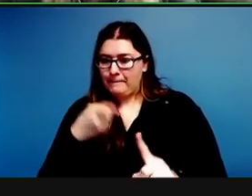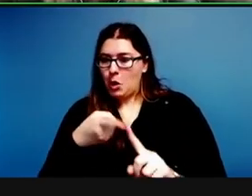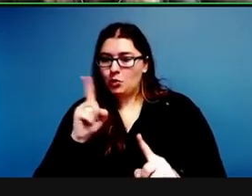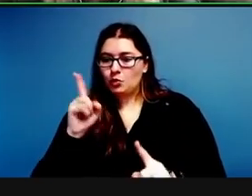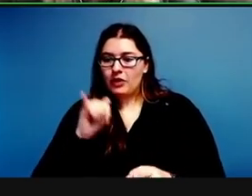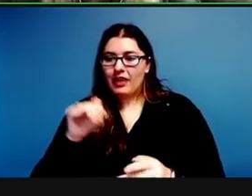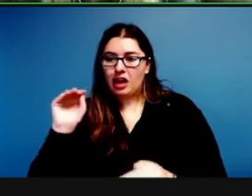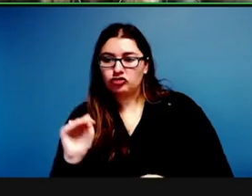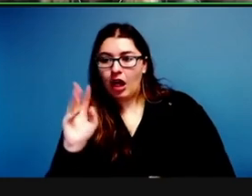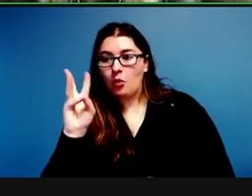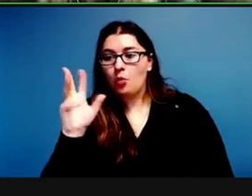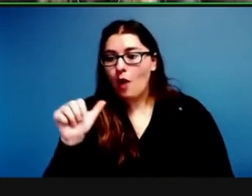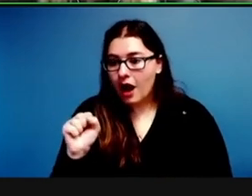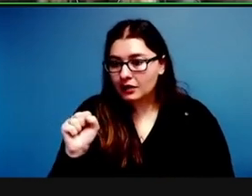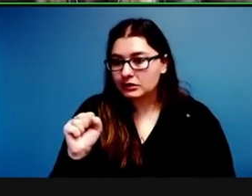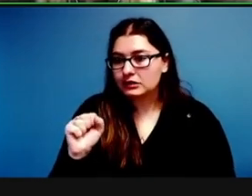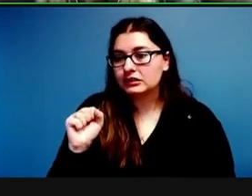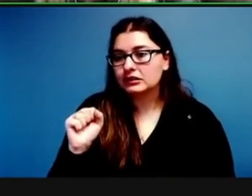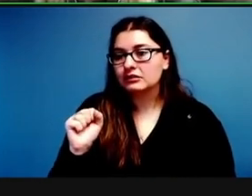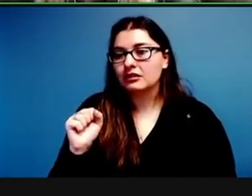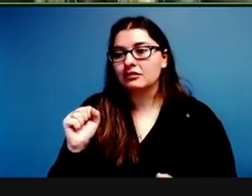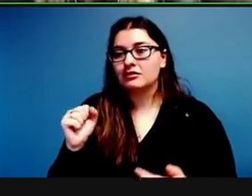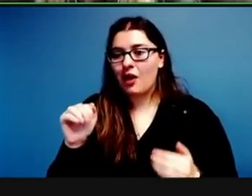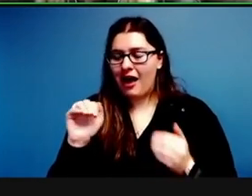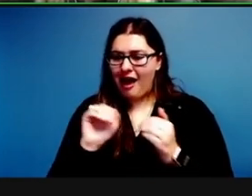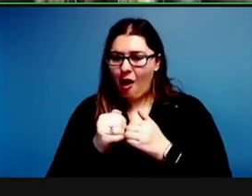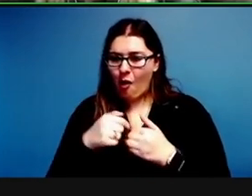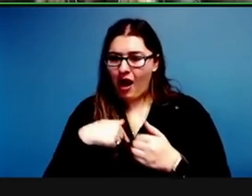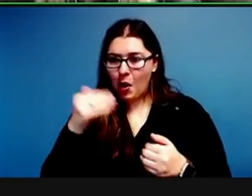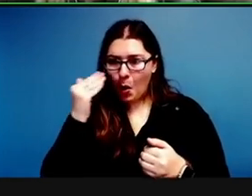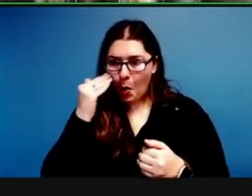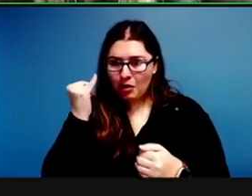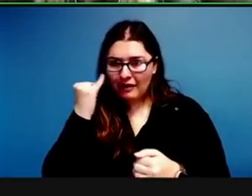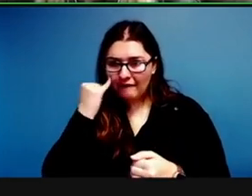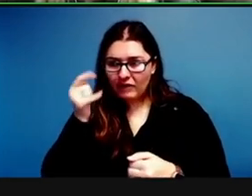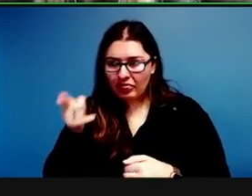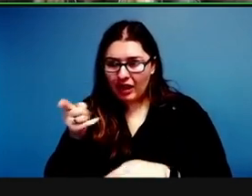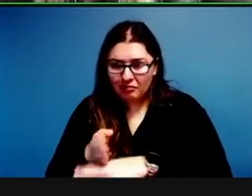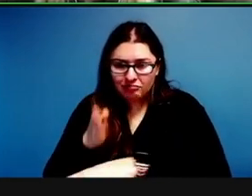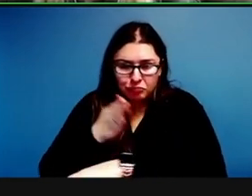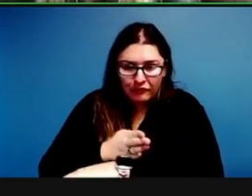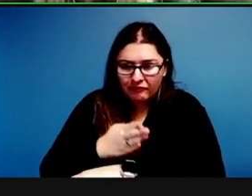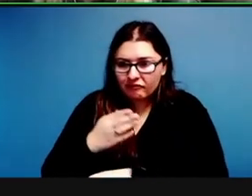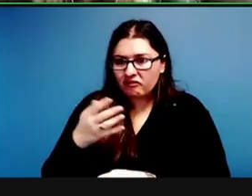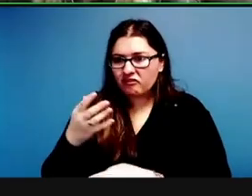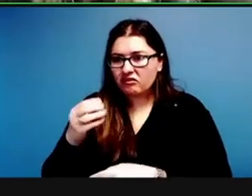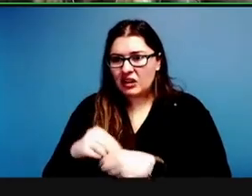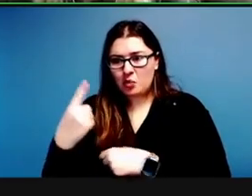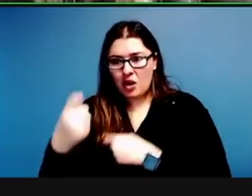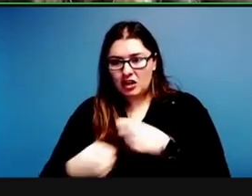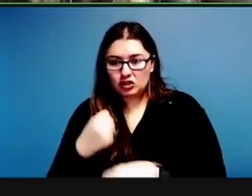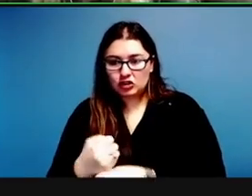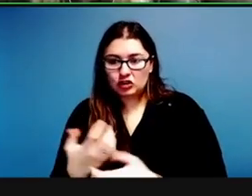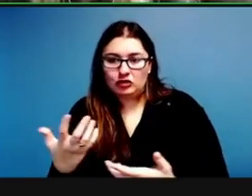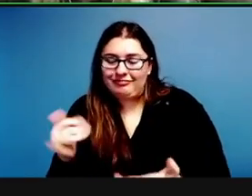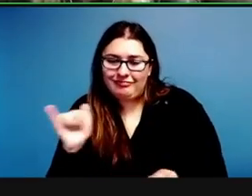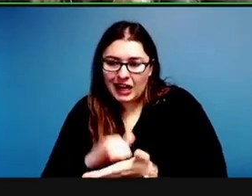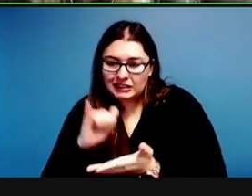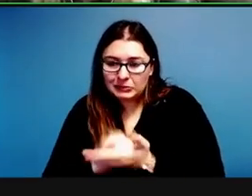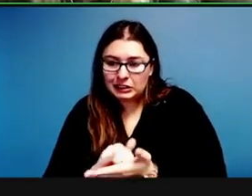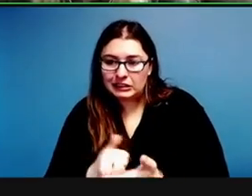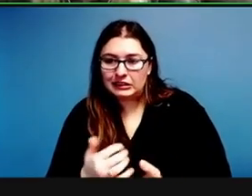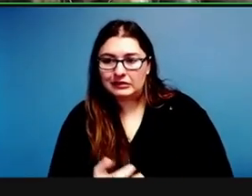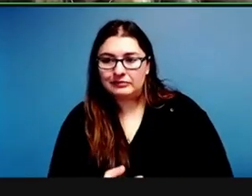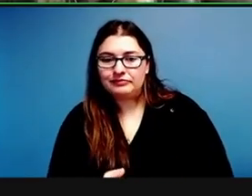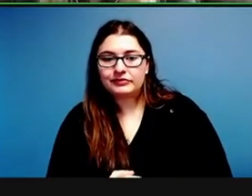that child was. And therefore, how do I know if they made adequate progress in 1 year's time? It's impossible for